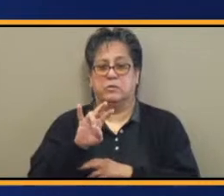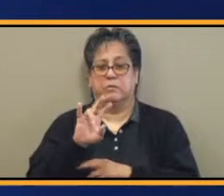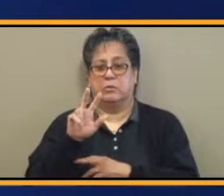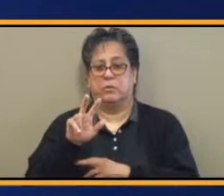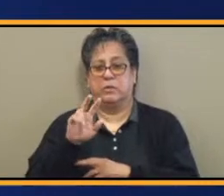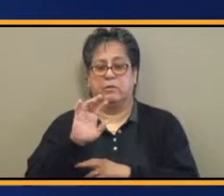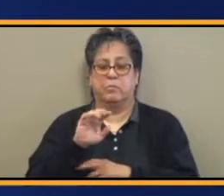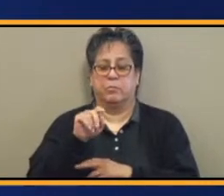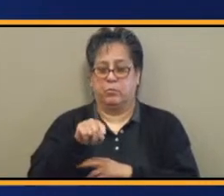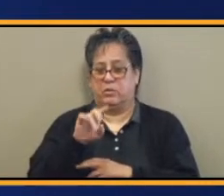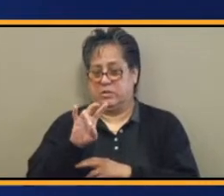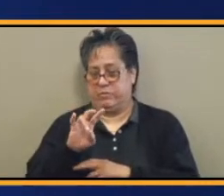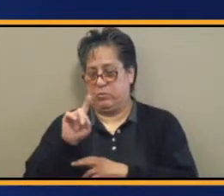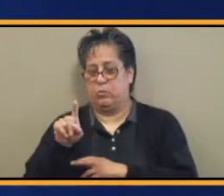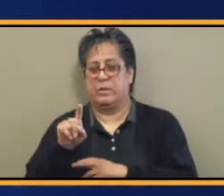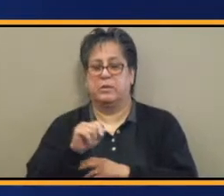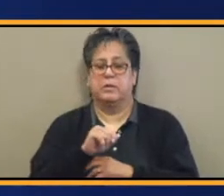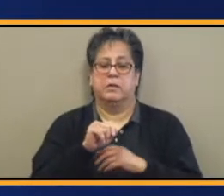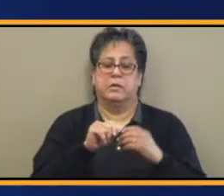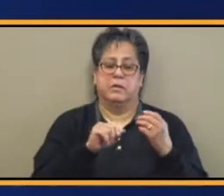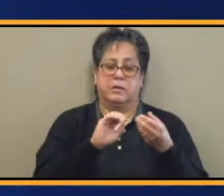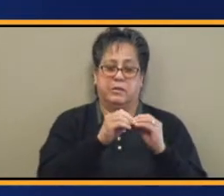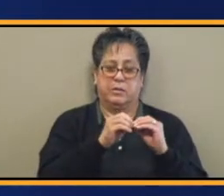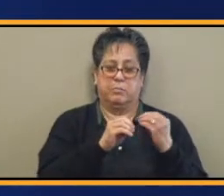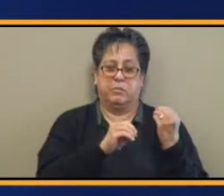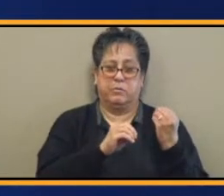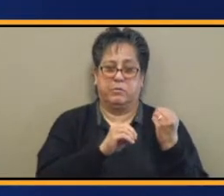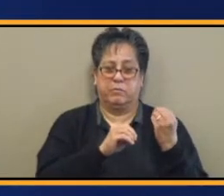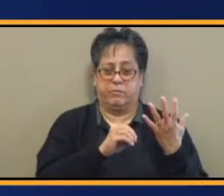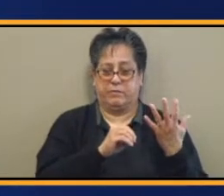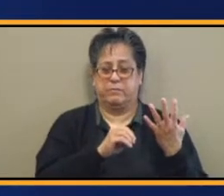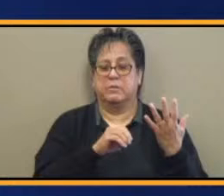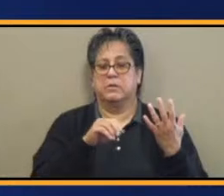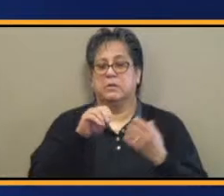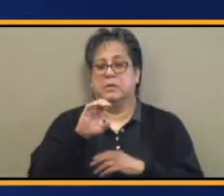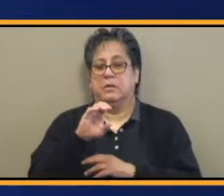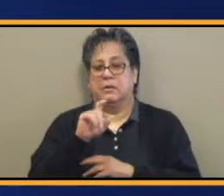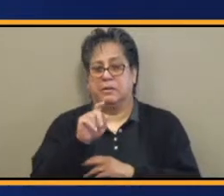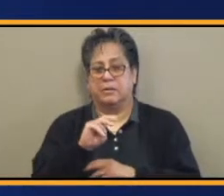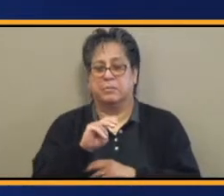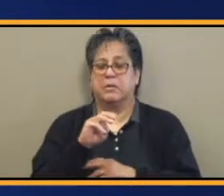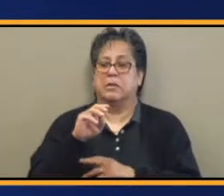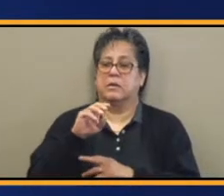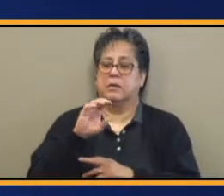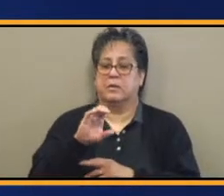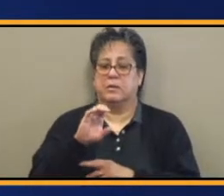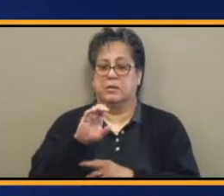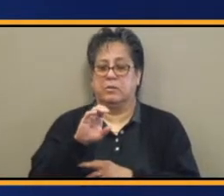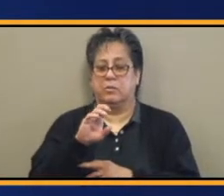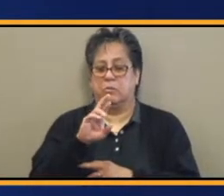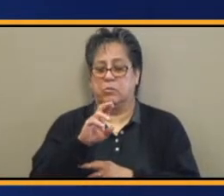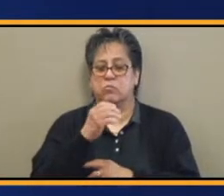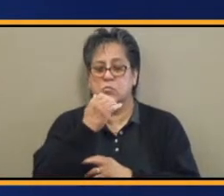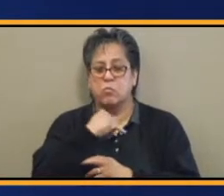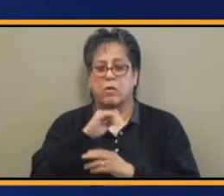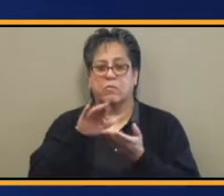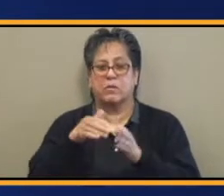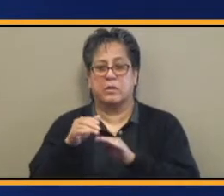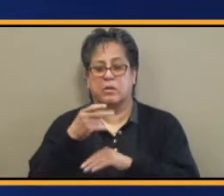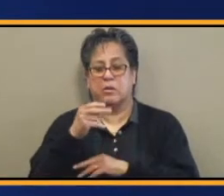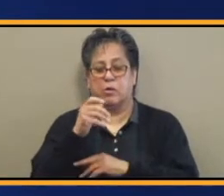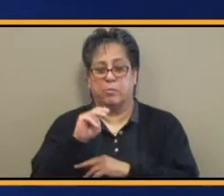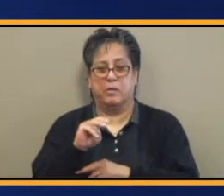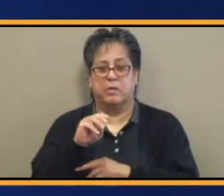under 551.071. Executive session item 5, claim of Leah Garrett on behalf of wrongful death of Daniel Thurman,